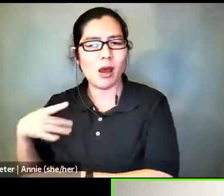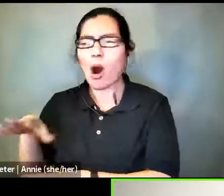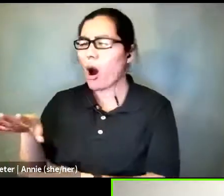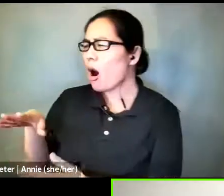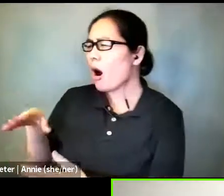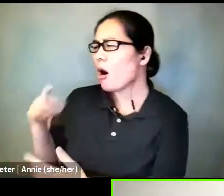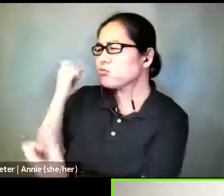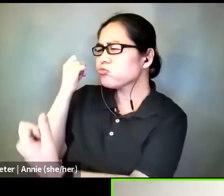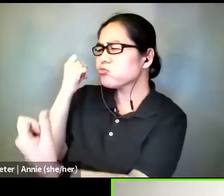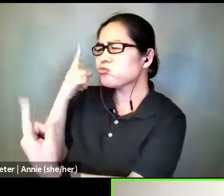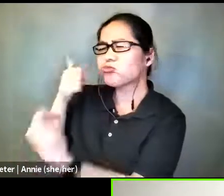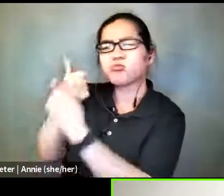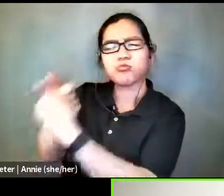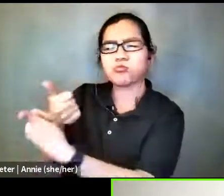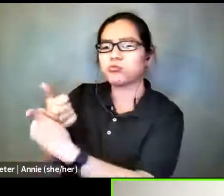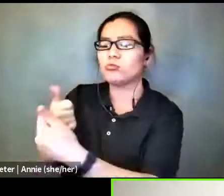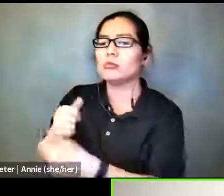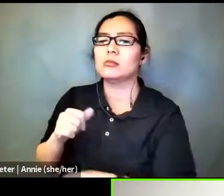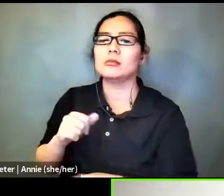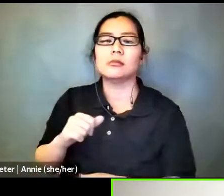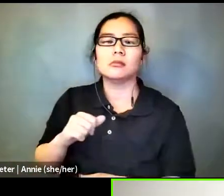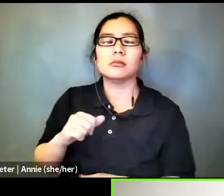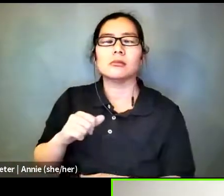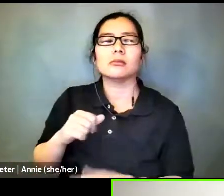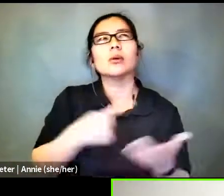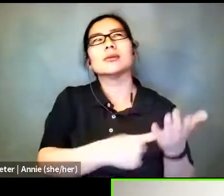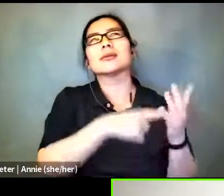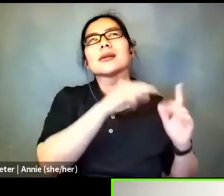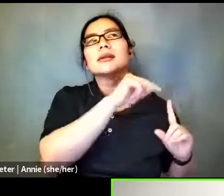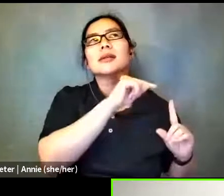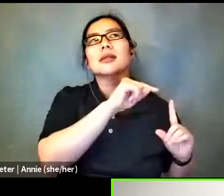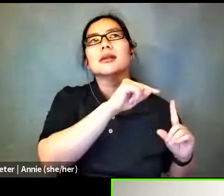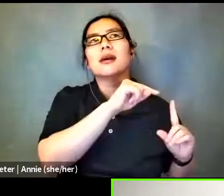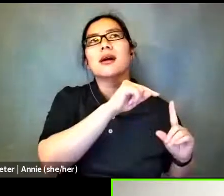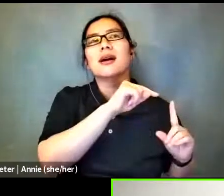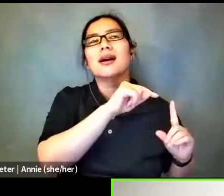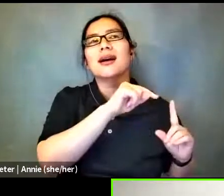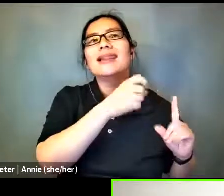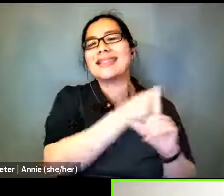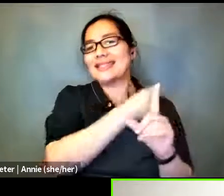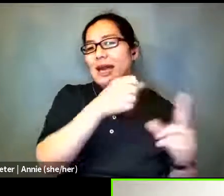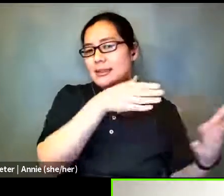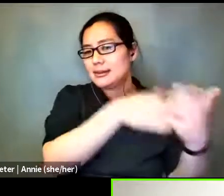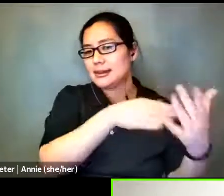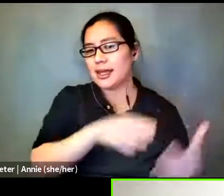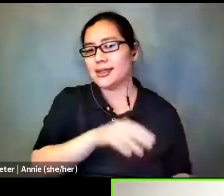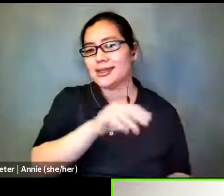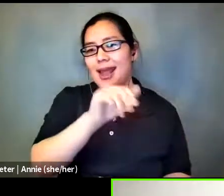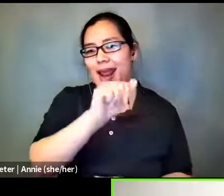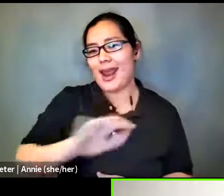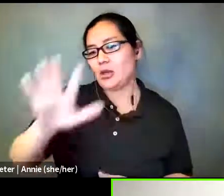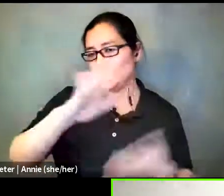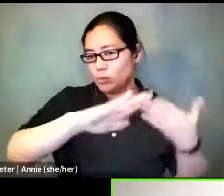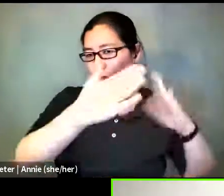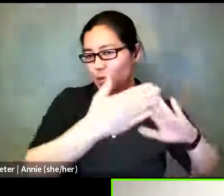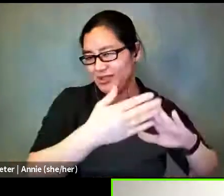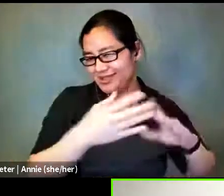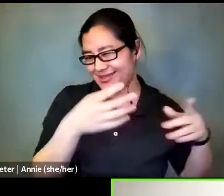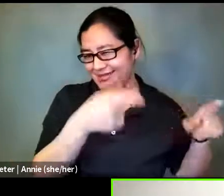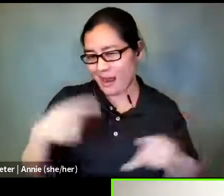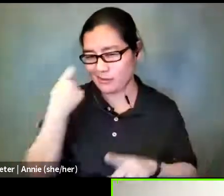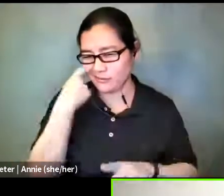the context of the recent attacks against the Asian community. And she mentioned that she felt she would be